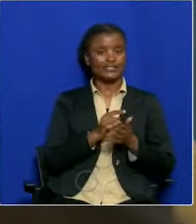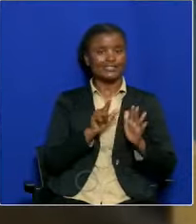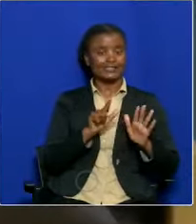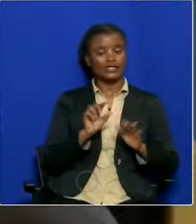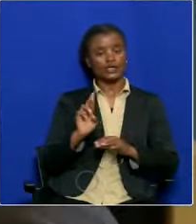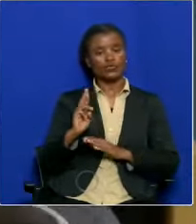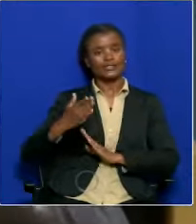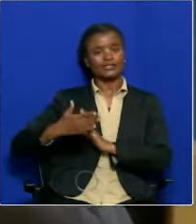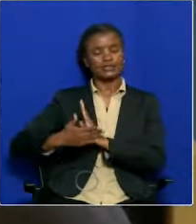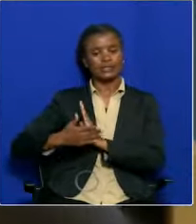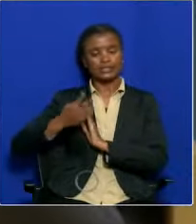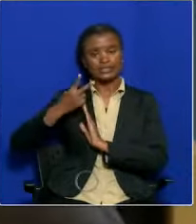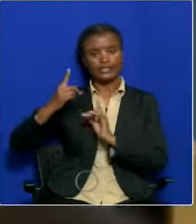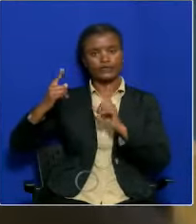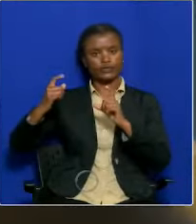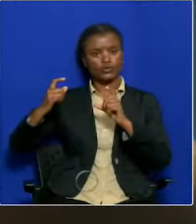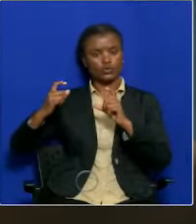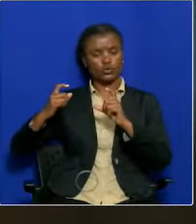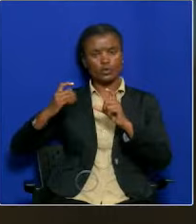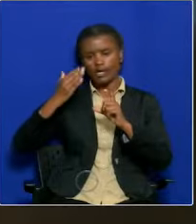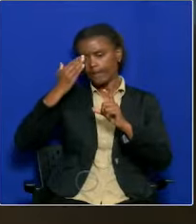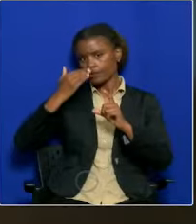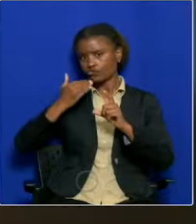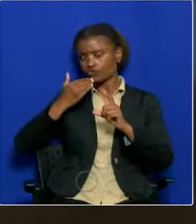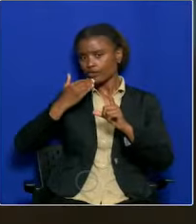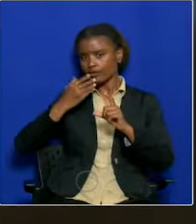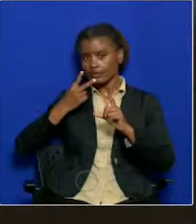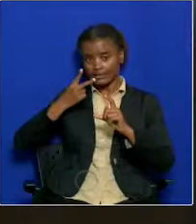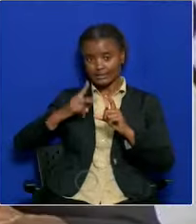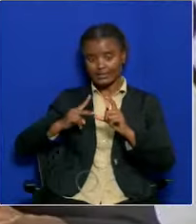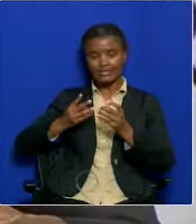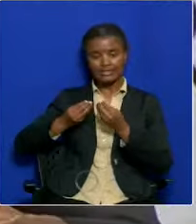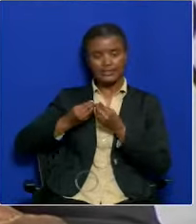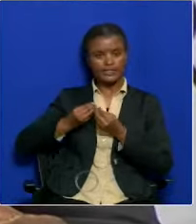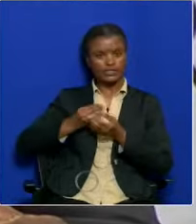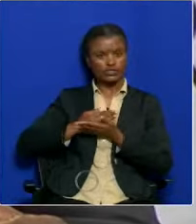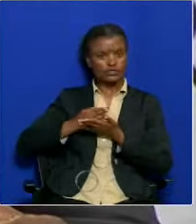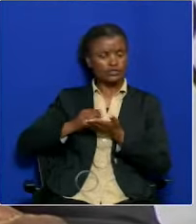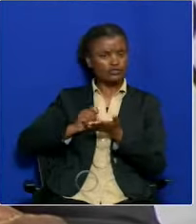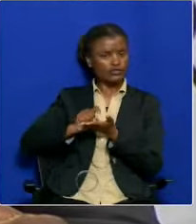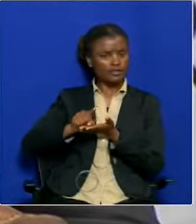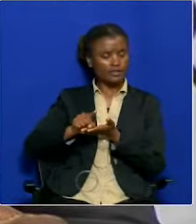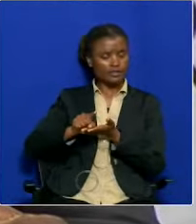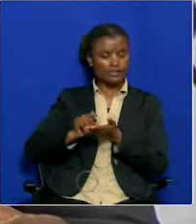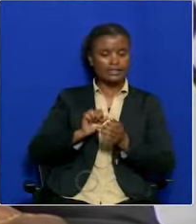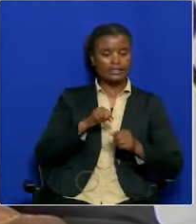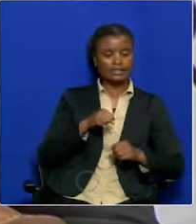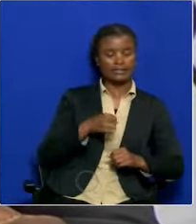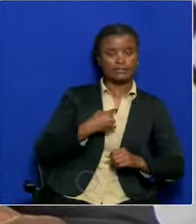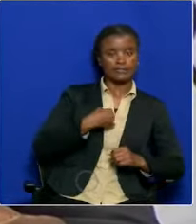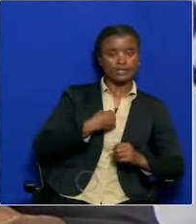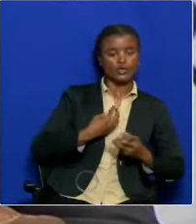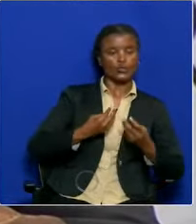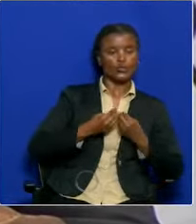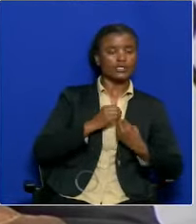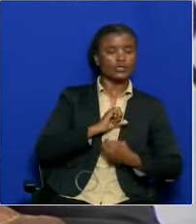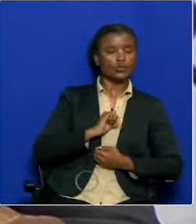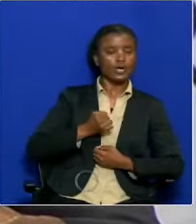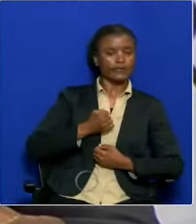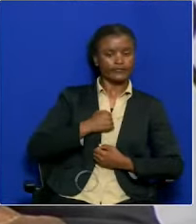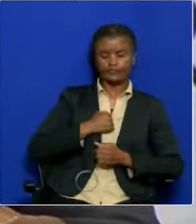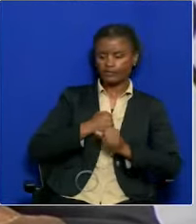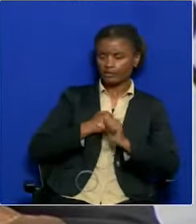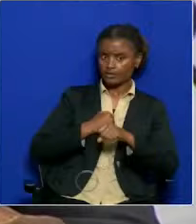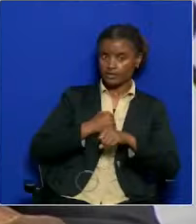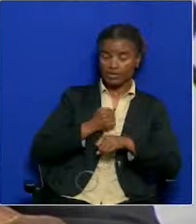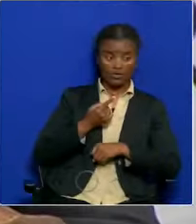there and something is being shared? Yes, photo of me and my wife. Of? Me and my wife. Is that you and your wife?